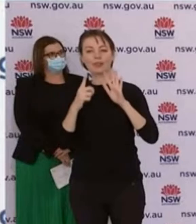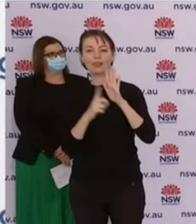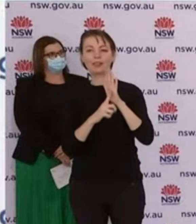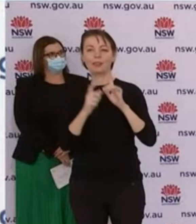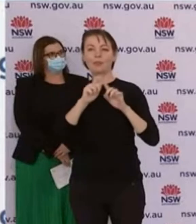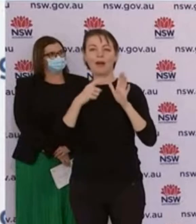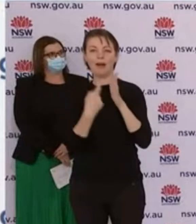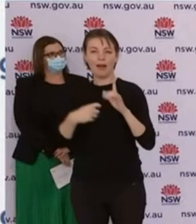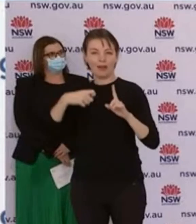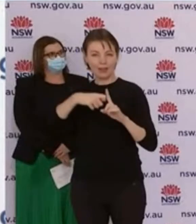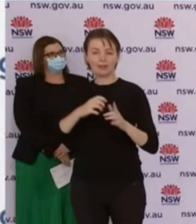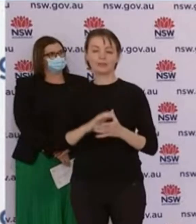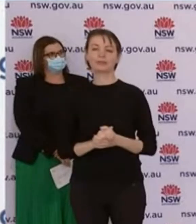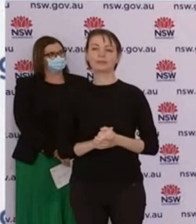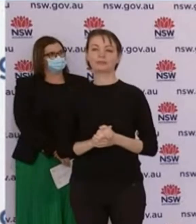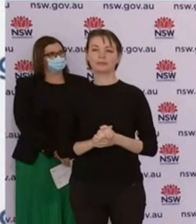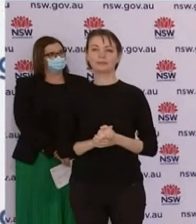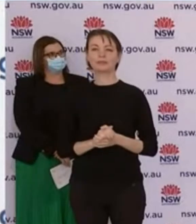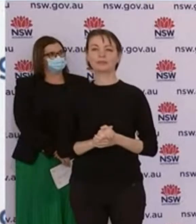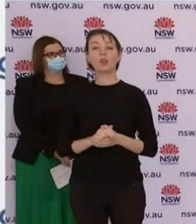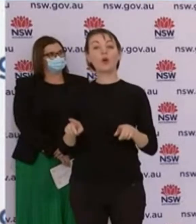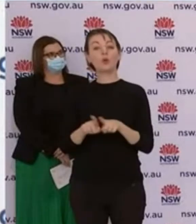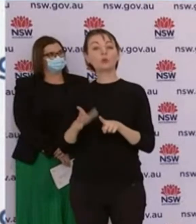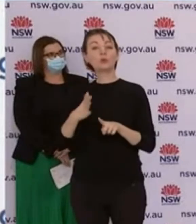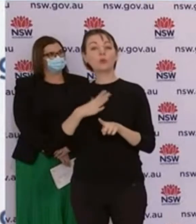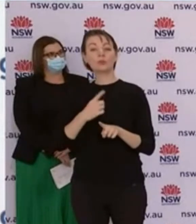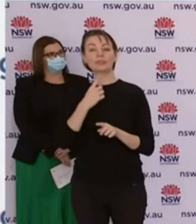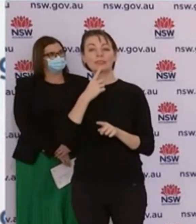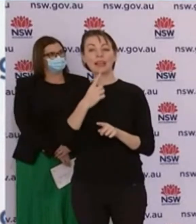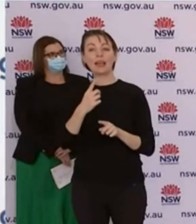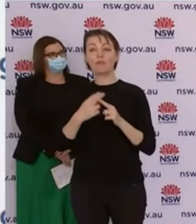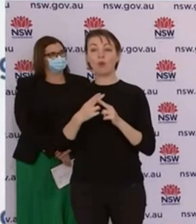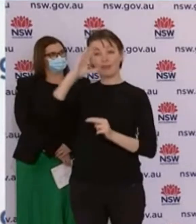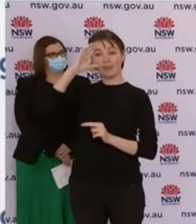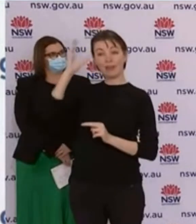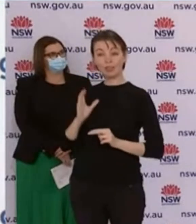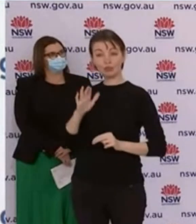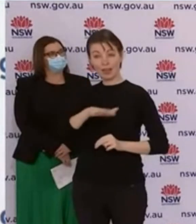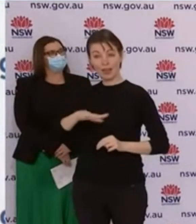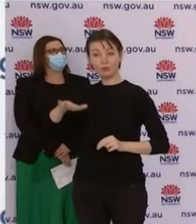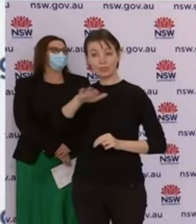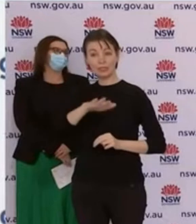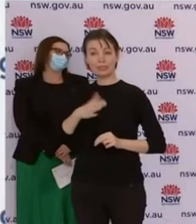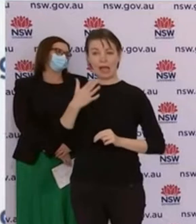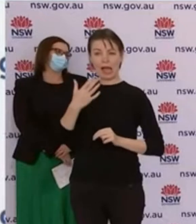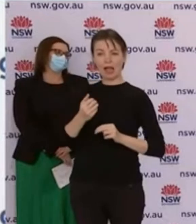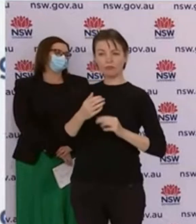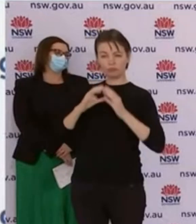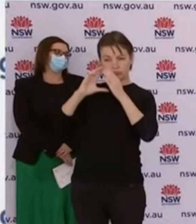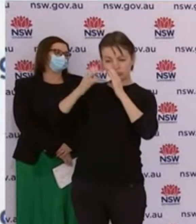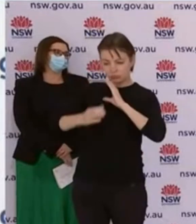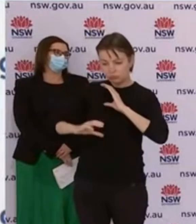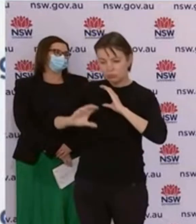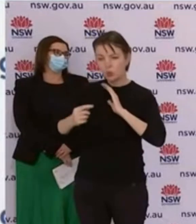And finally, I'd like to call out to some of our regional areas where we have had sewage